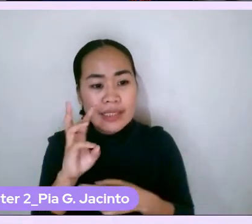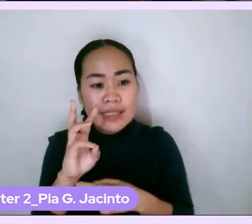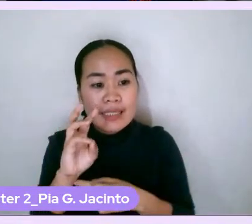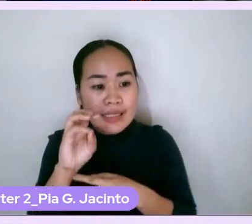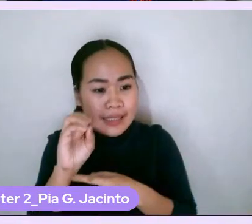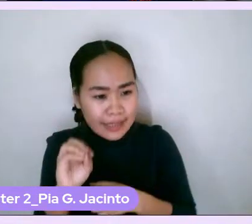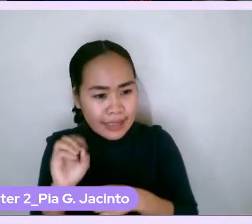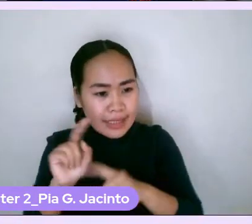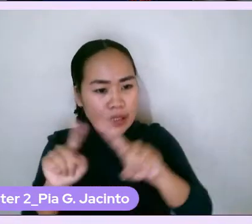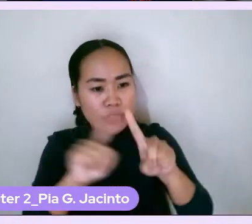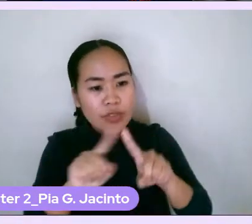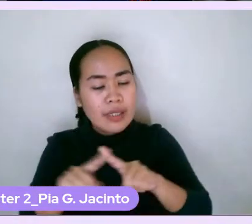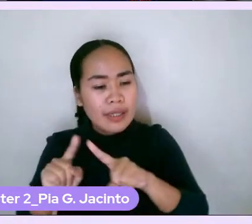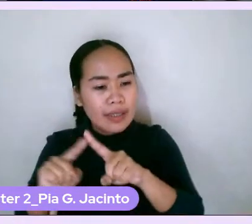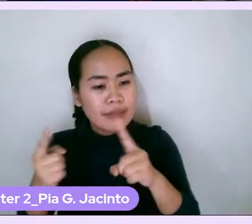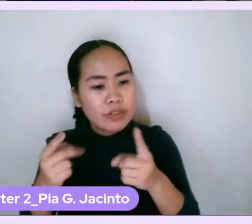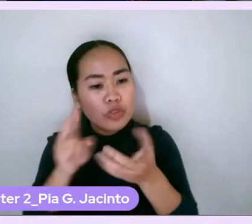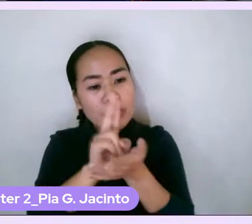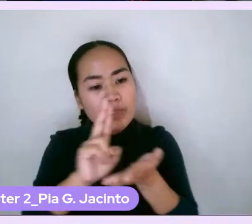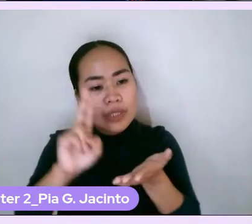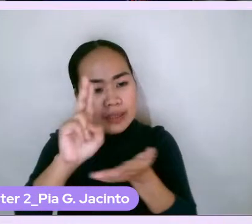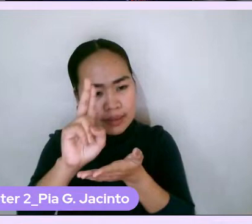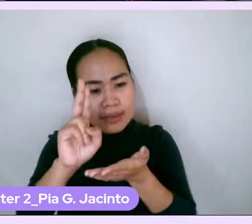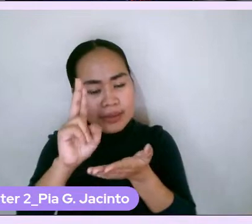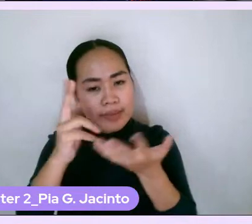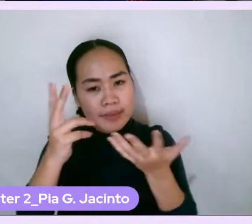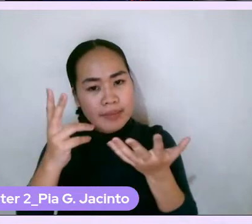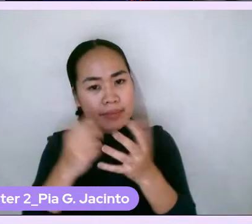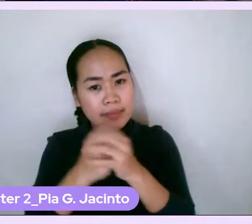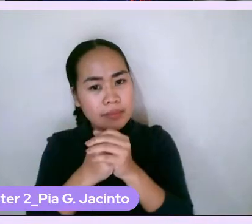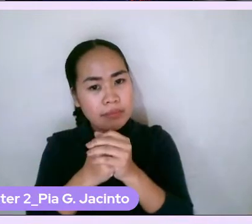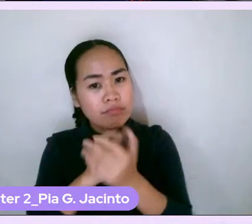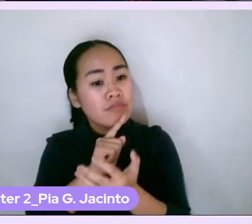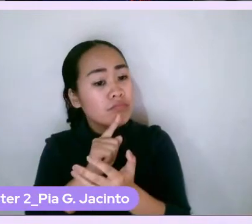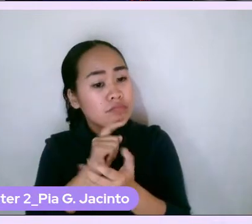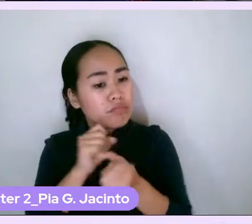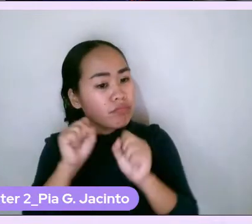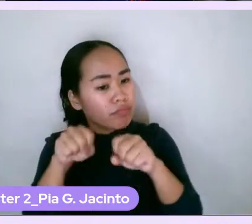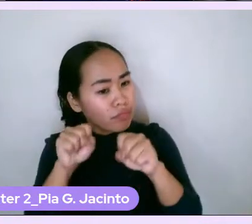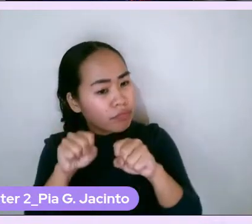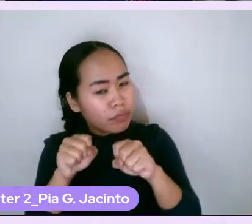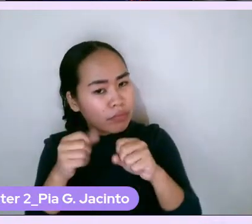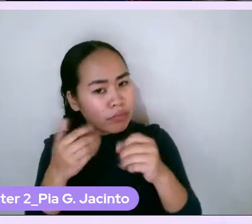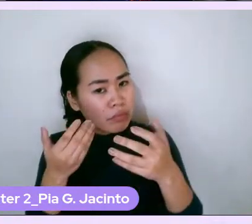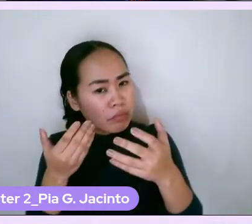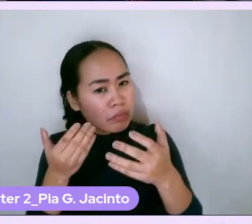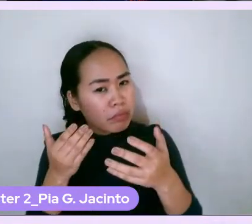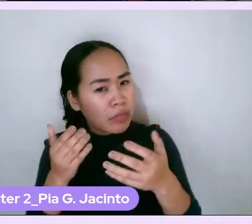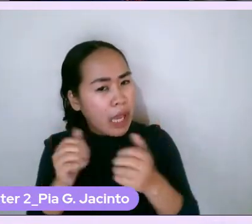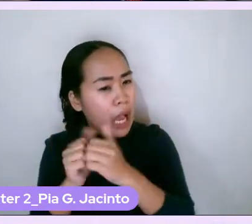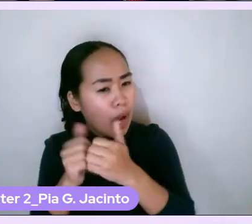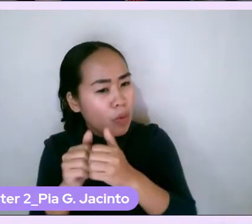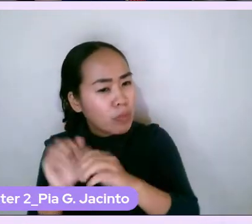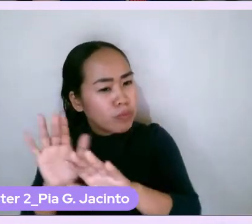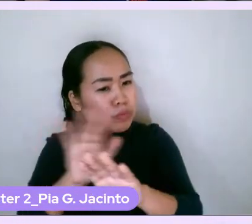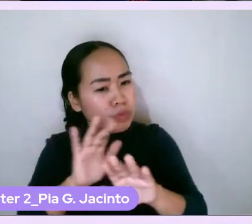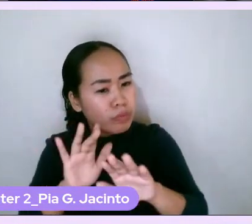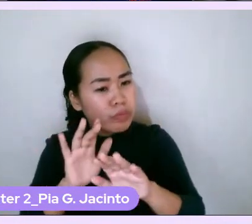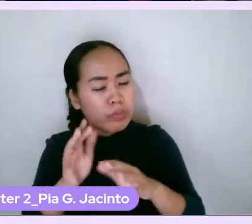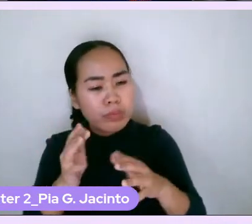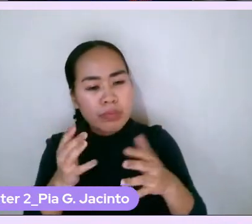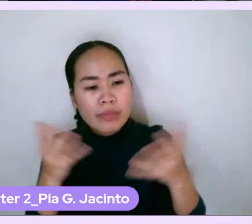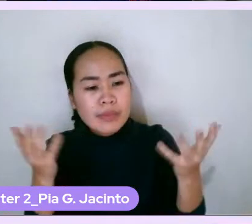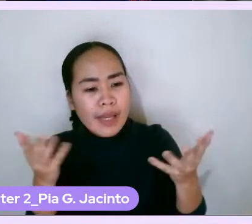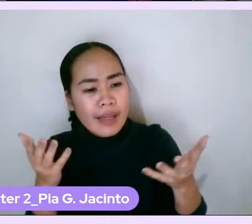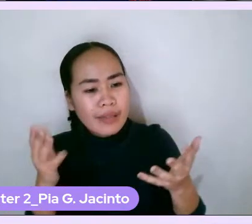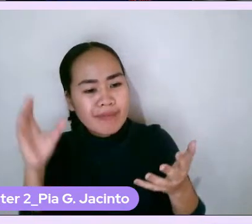them in public and state universities, where yun na nga, you can tap into the resources that's available there.